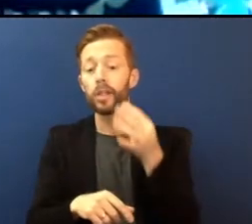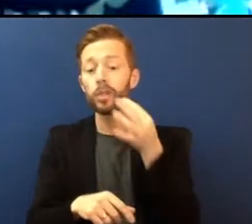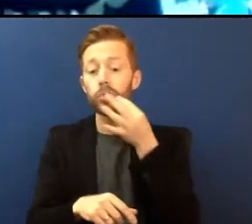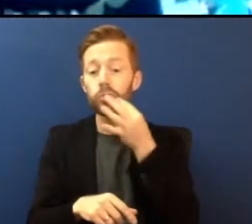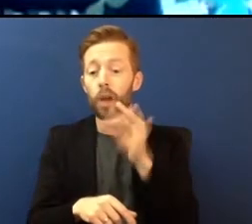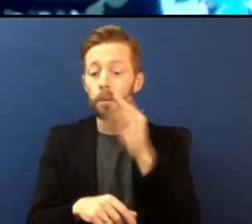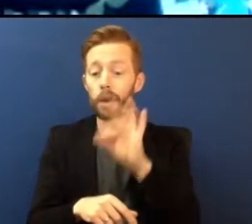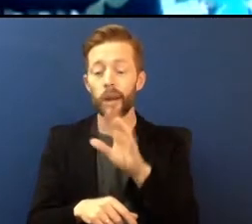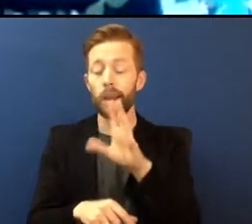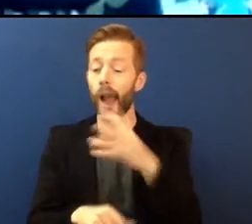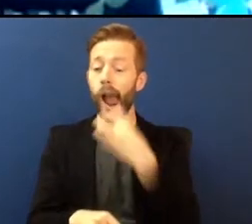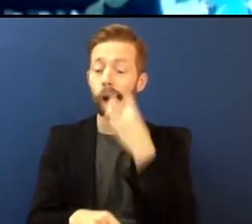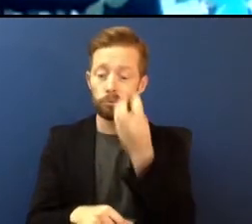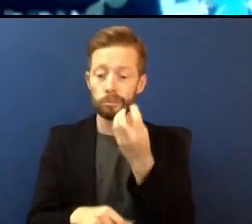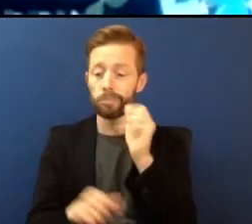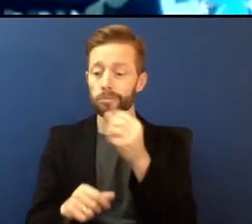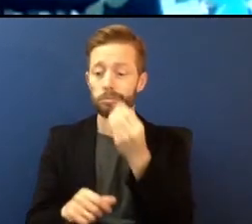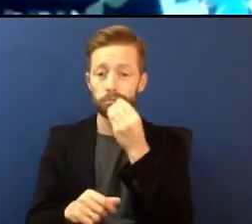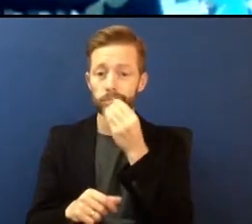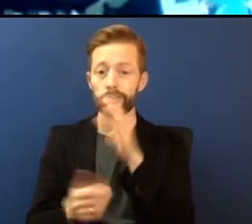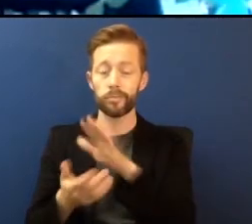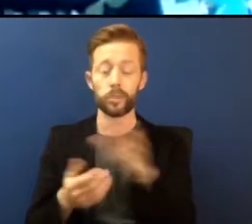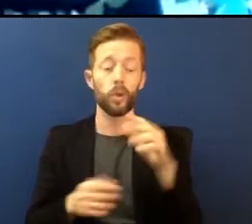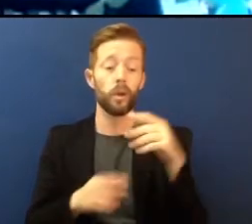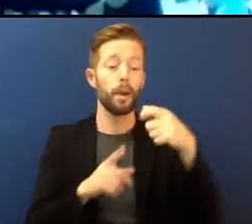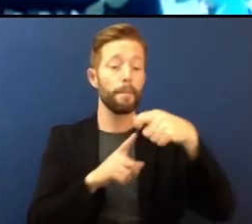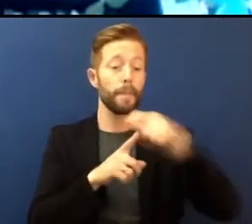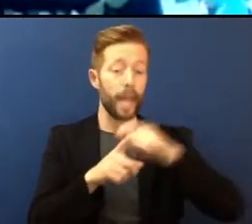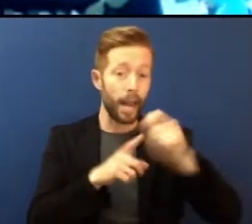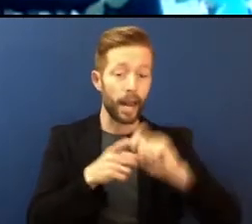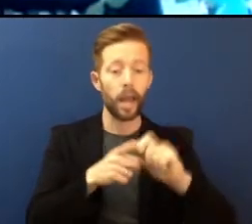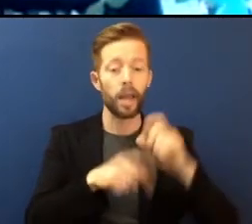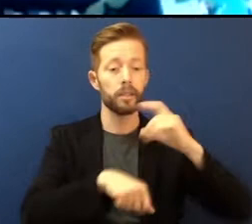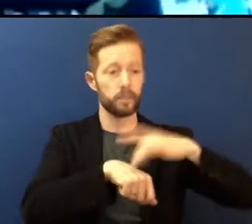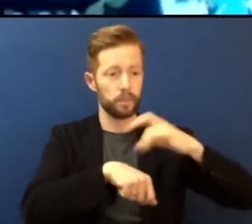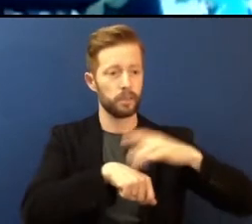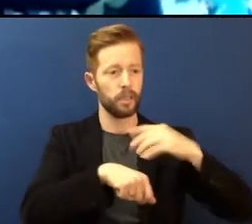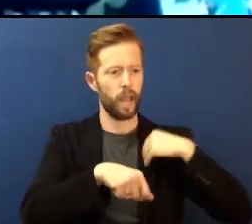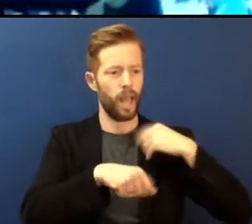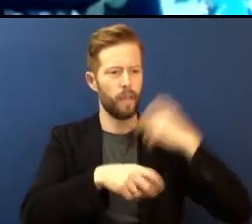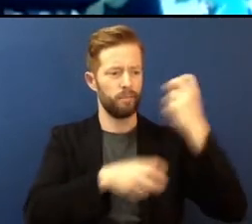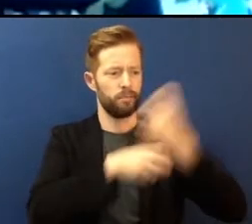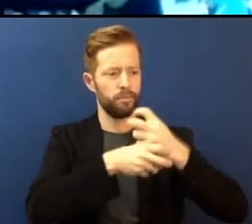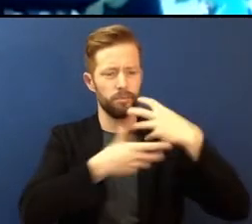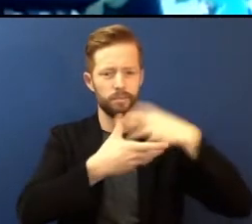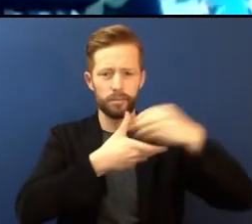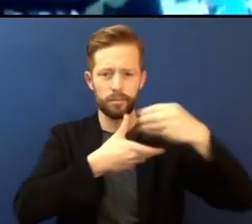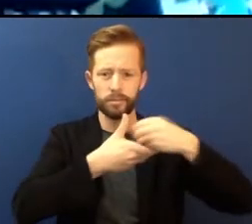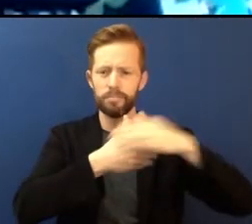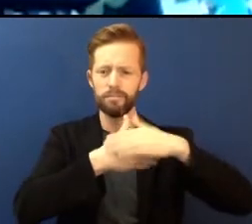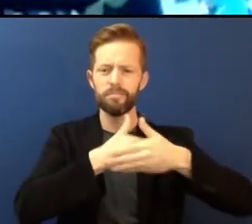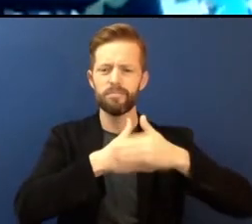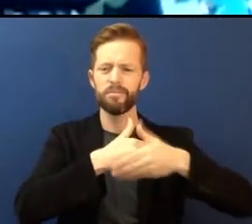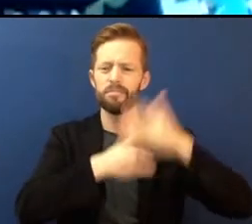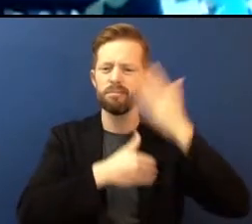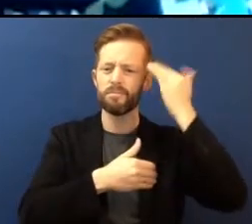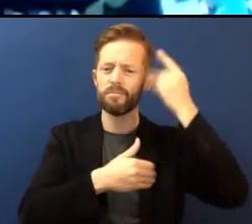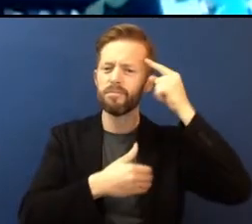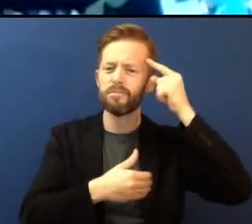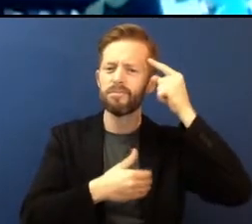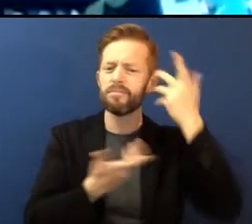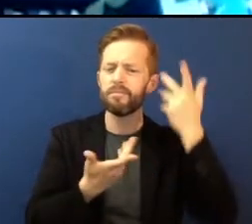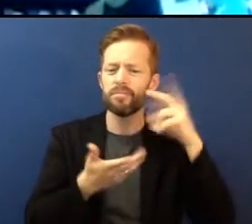some other fruits like a strawberry where you can just eat it? Other ones like bananas and pumpkins have a shell. What's the purpose